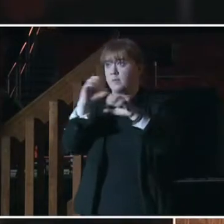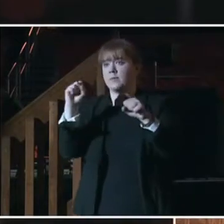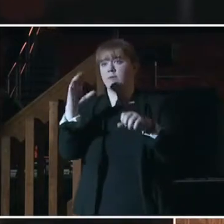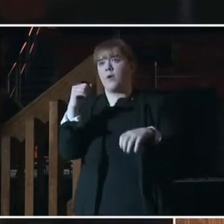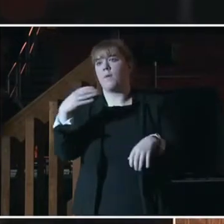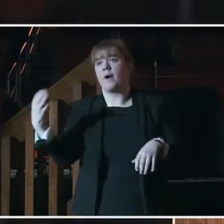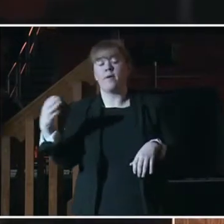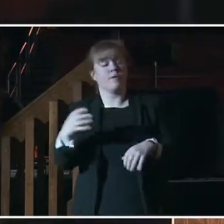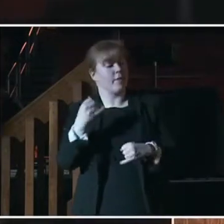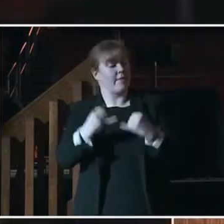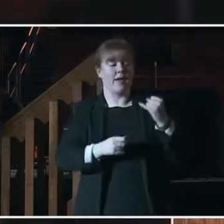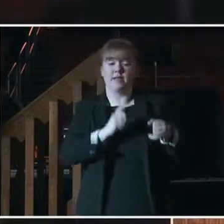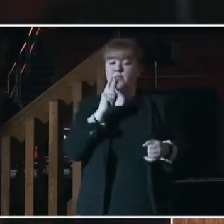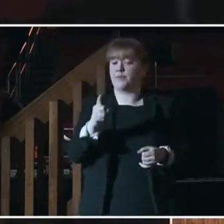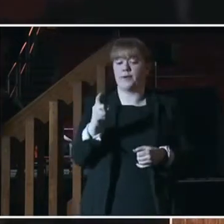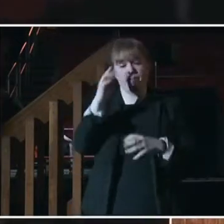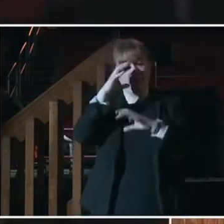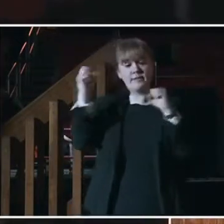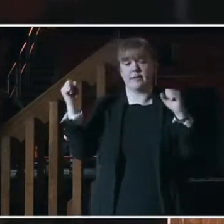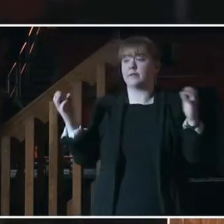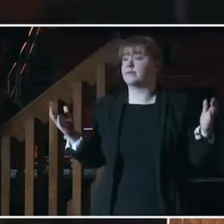real president?